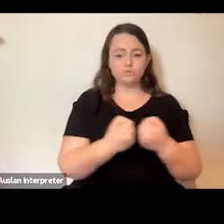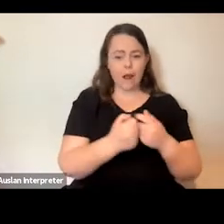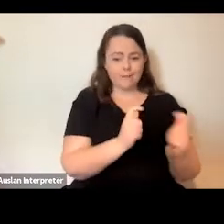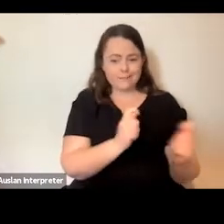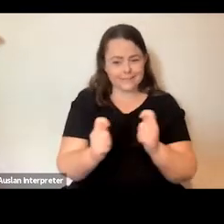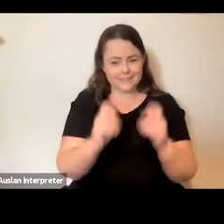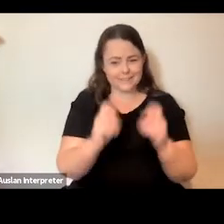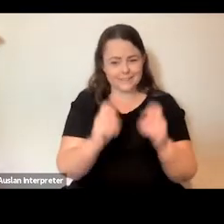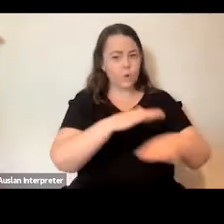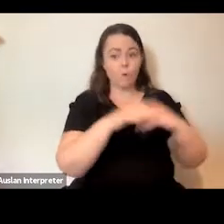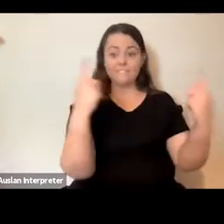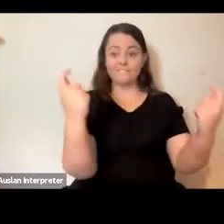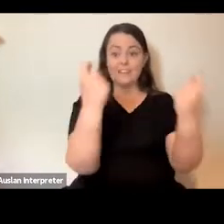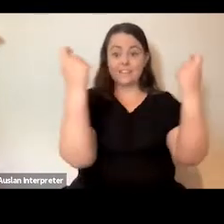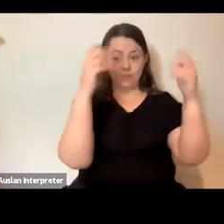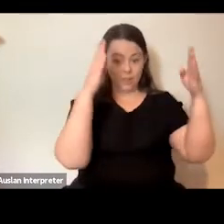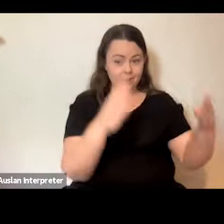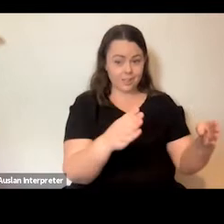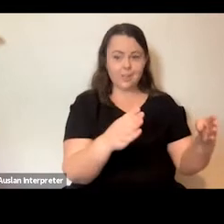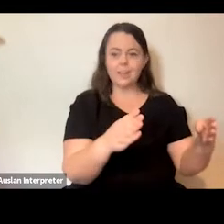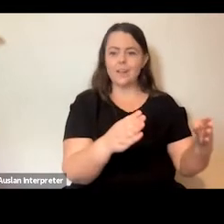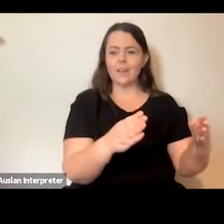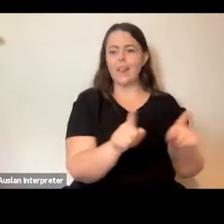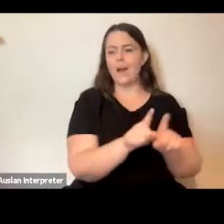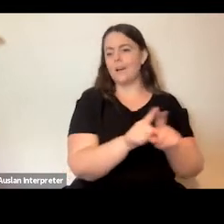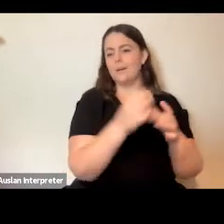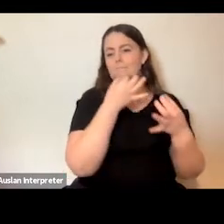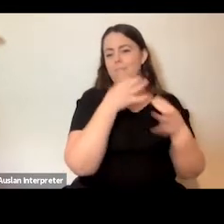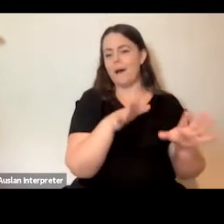that we do include people who inject drugs in that conversation.